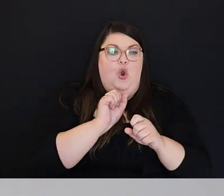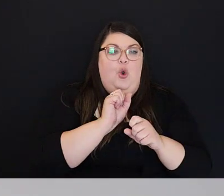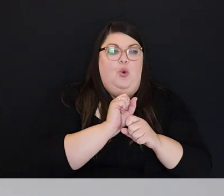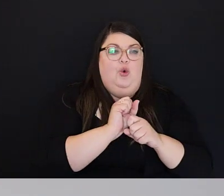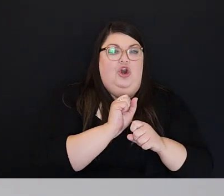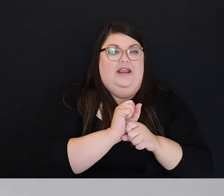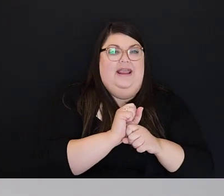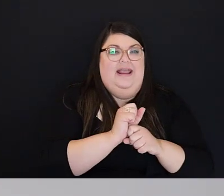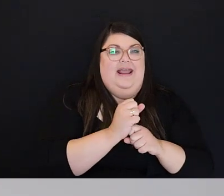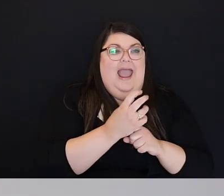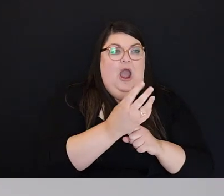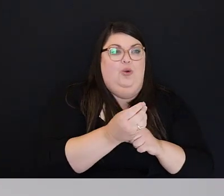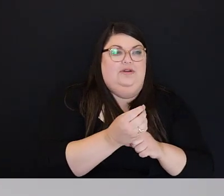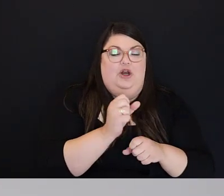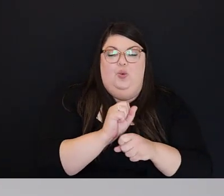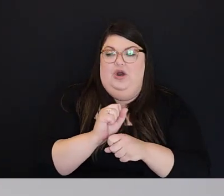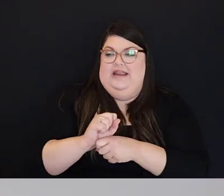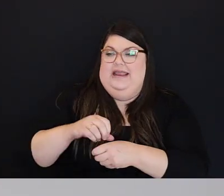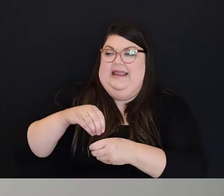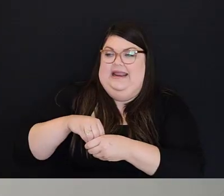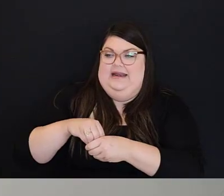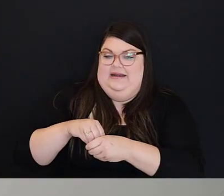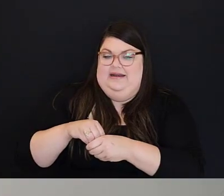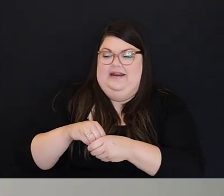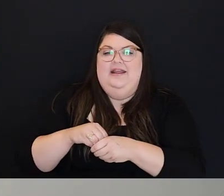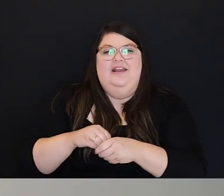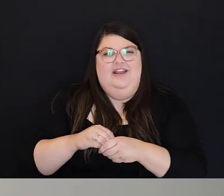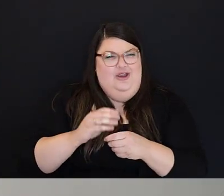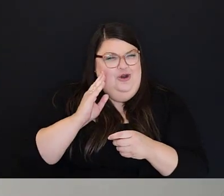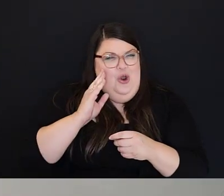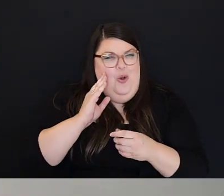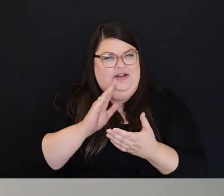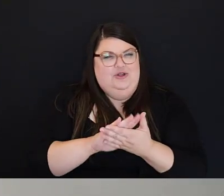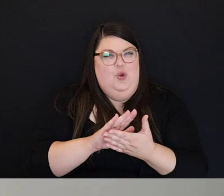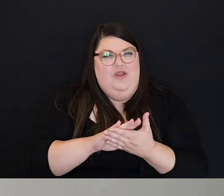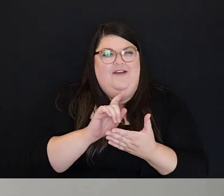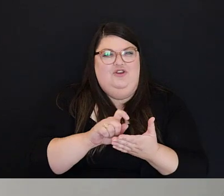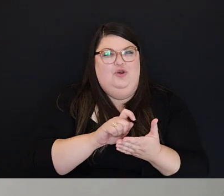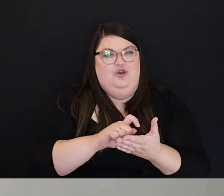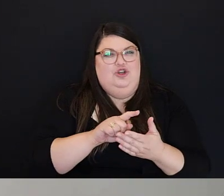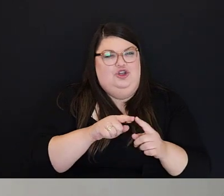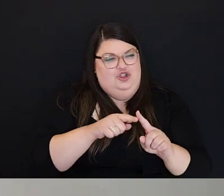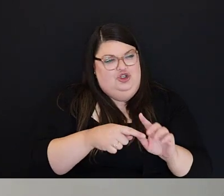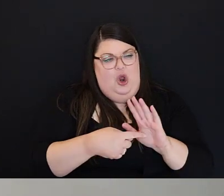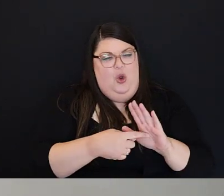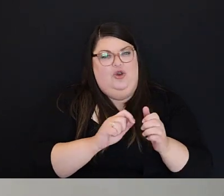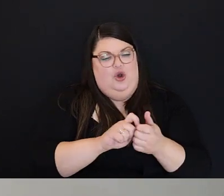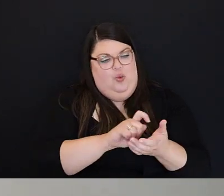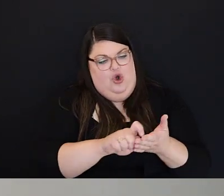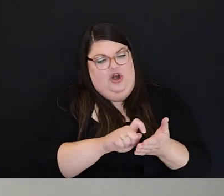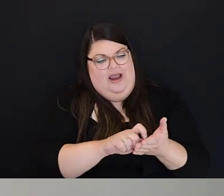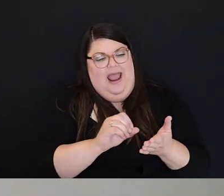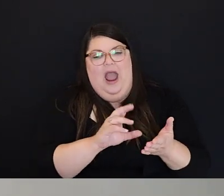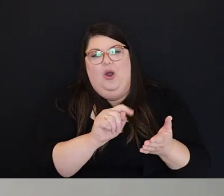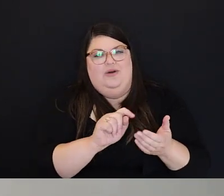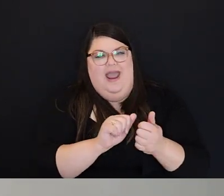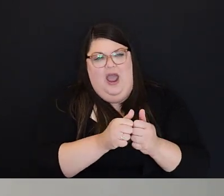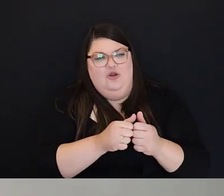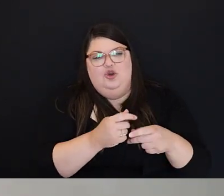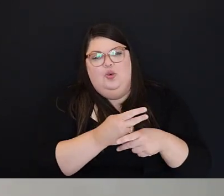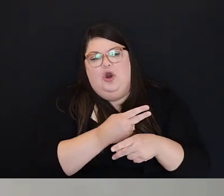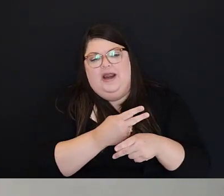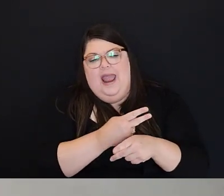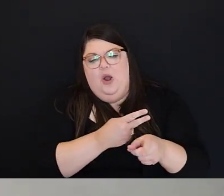also working in. And when like you were at school and you'd have to kind of show your working out of how you came to an answer,